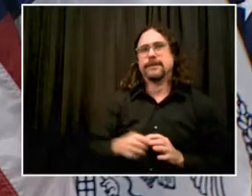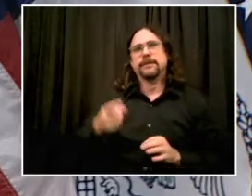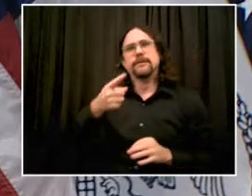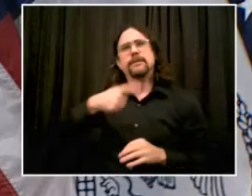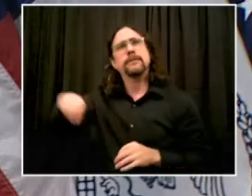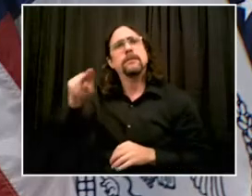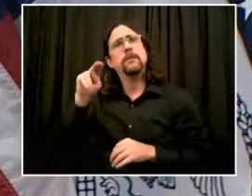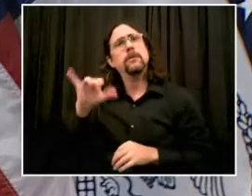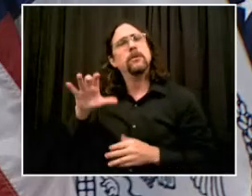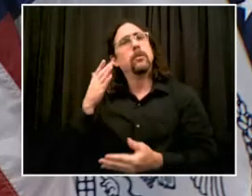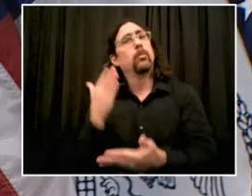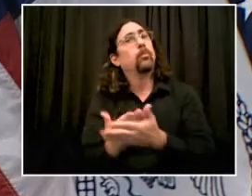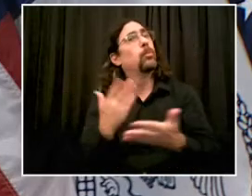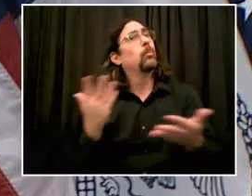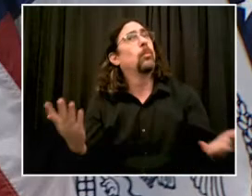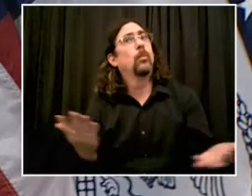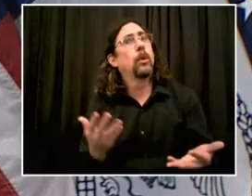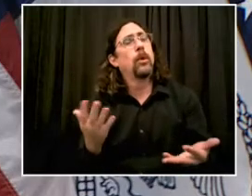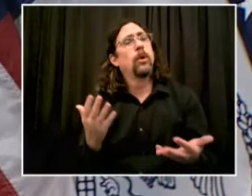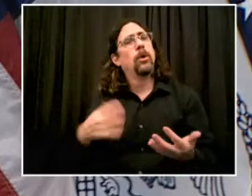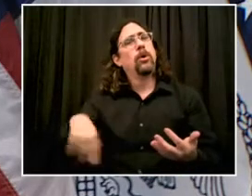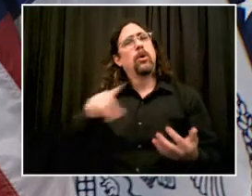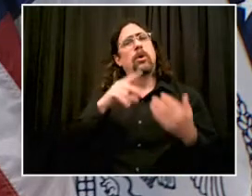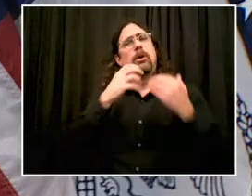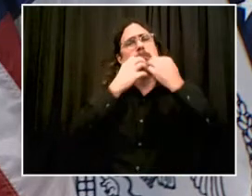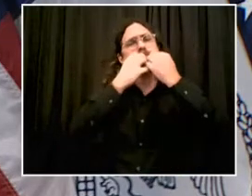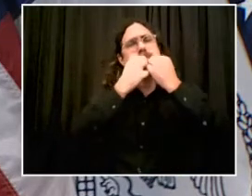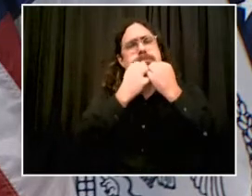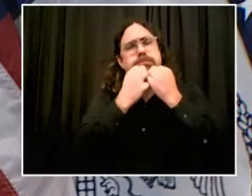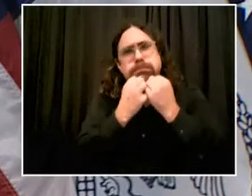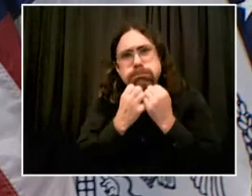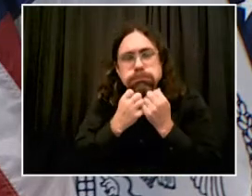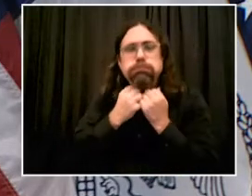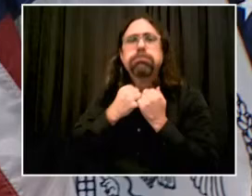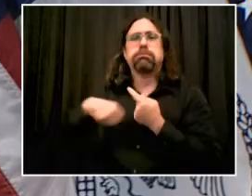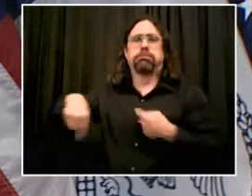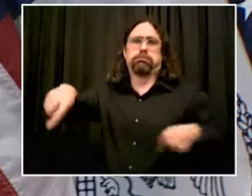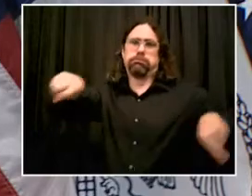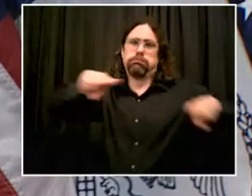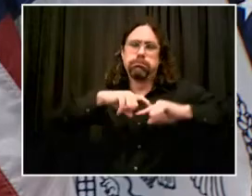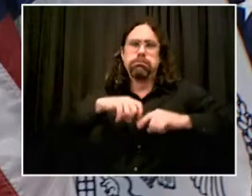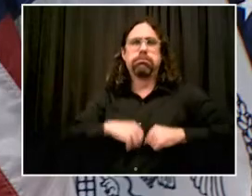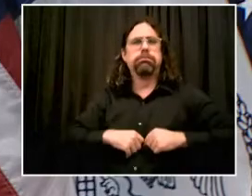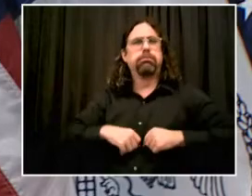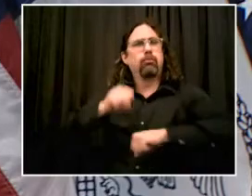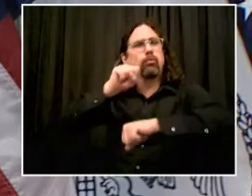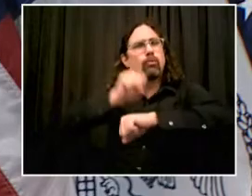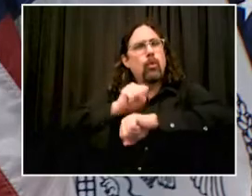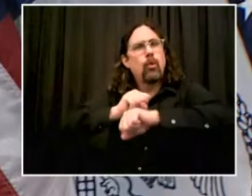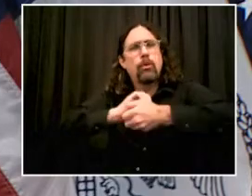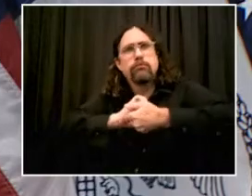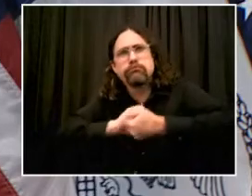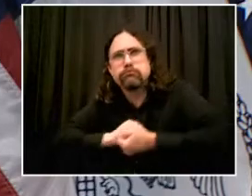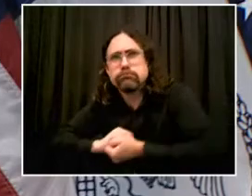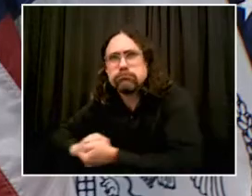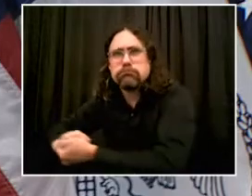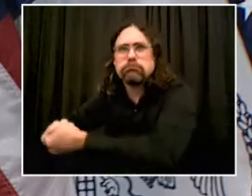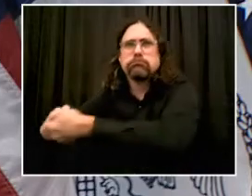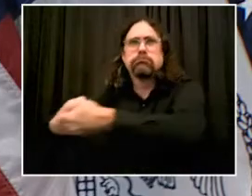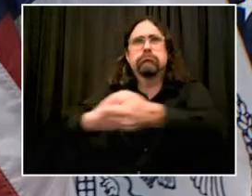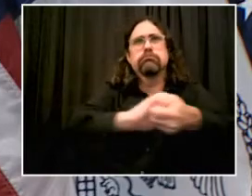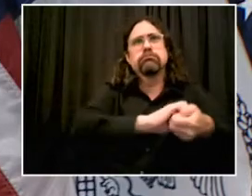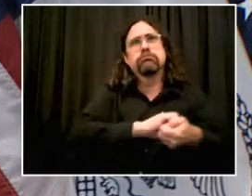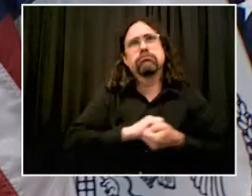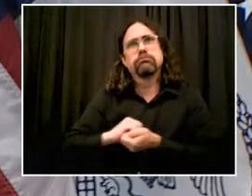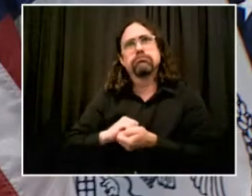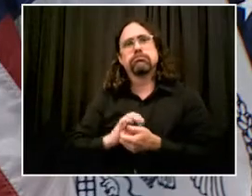to people who are traveling. Look, if you're a New Yorker and you go to one of those 35 states to see family or whatever it might be, and you